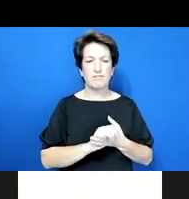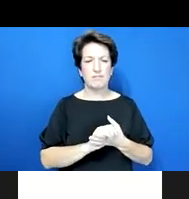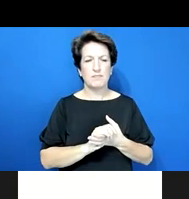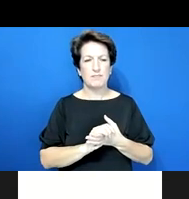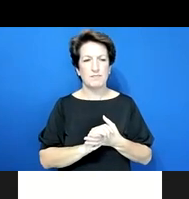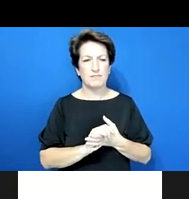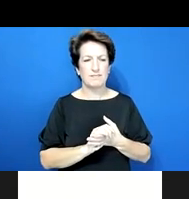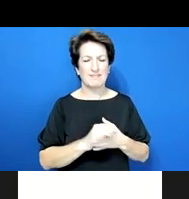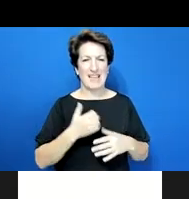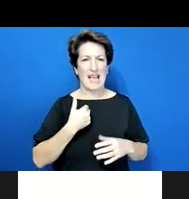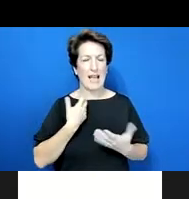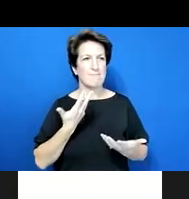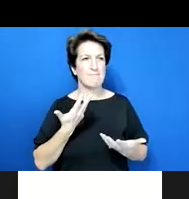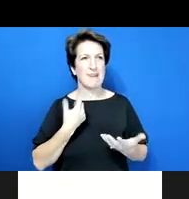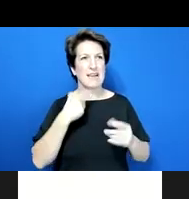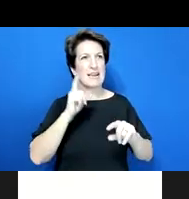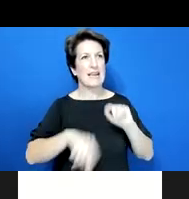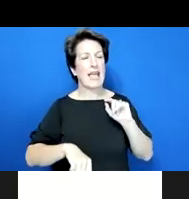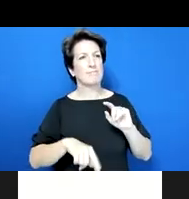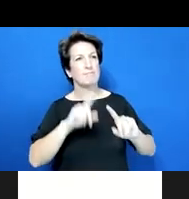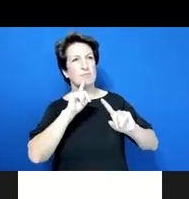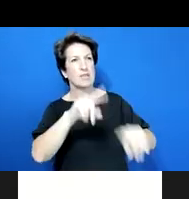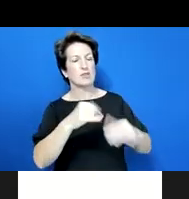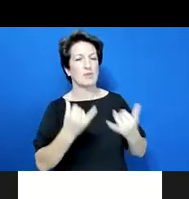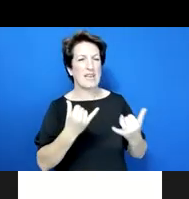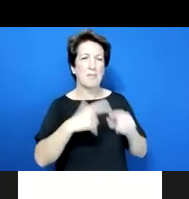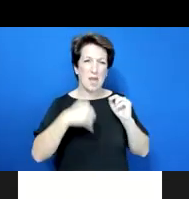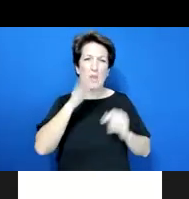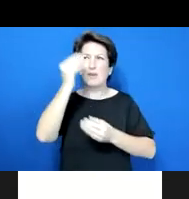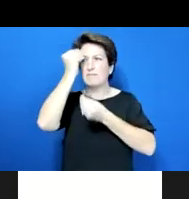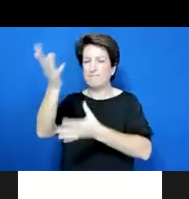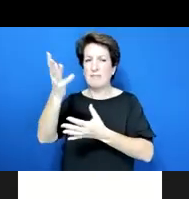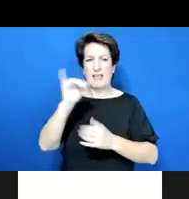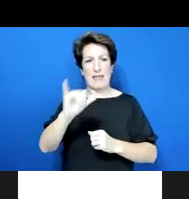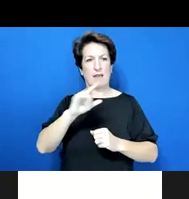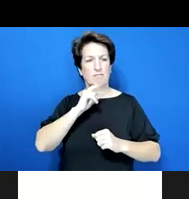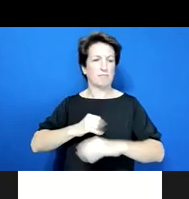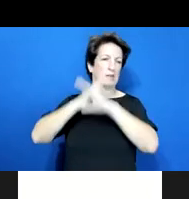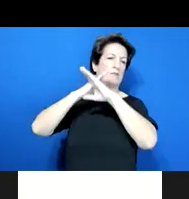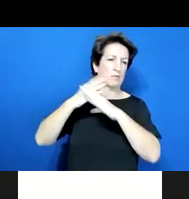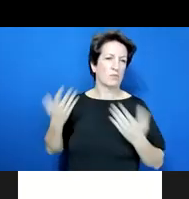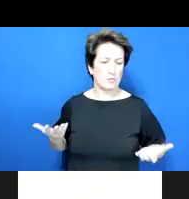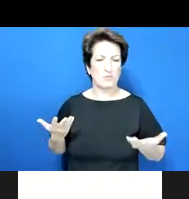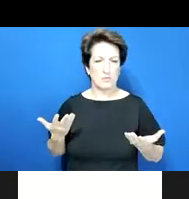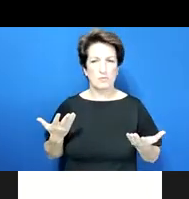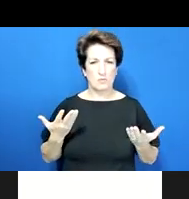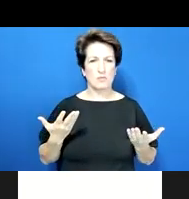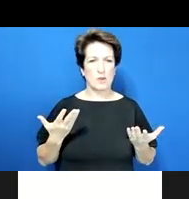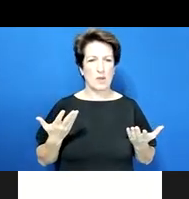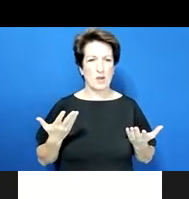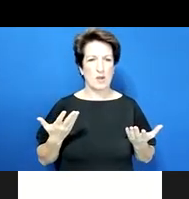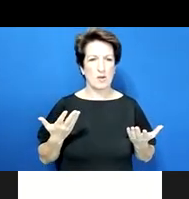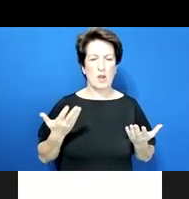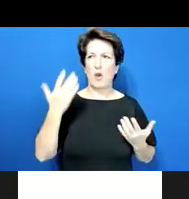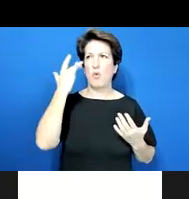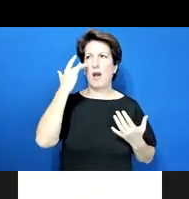can't really speak any more than that, other than to say I'll bring it back about the hotline service and why they do or do not operate on that model